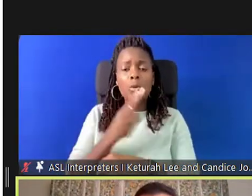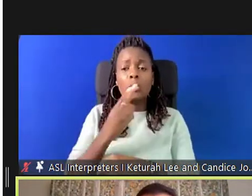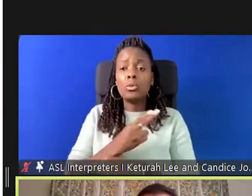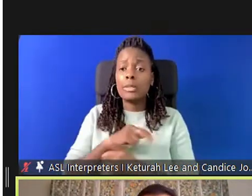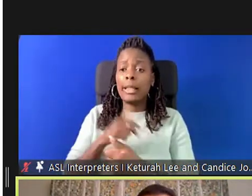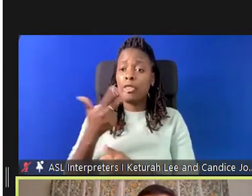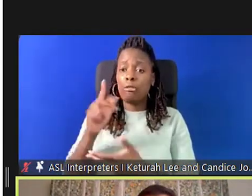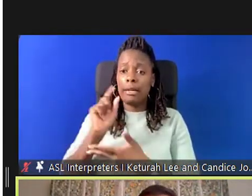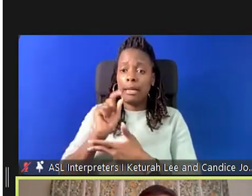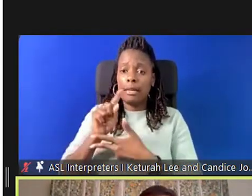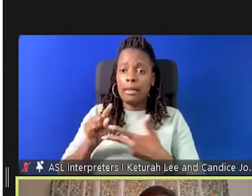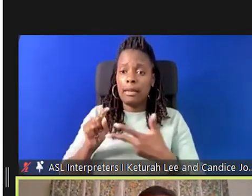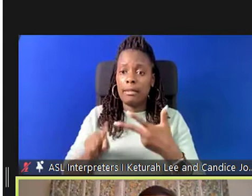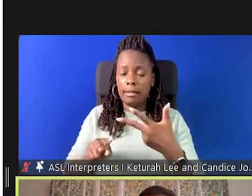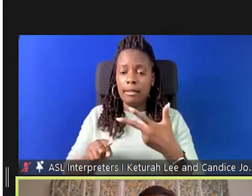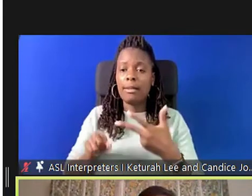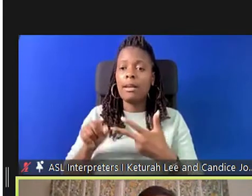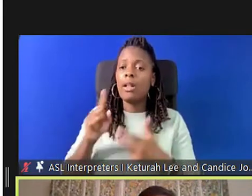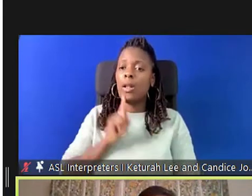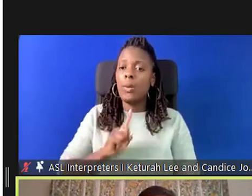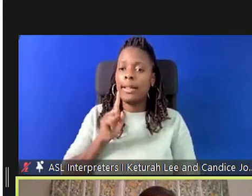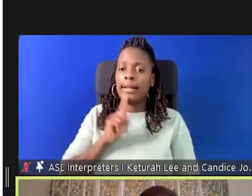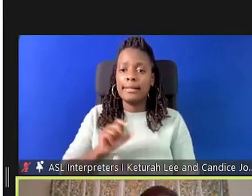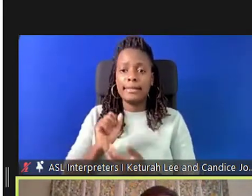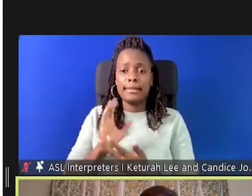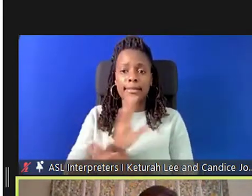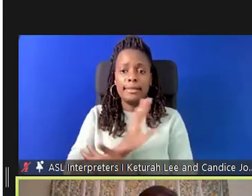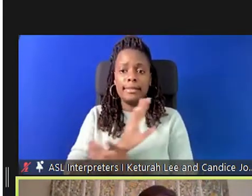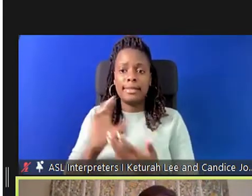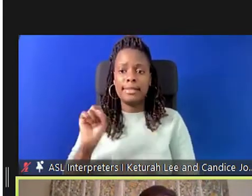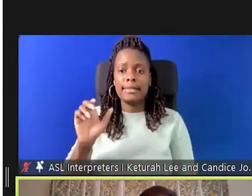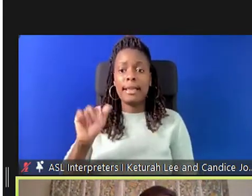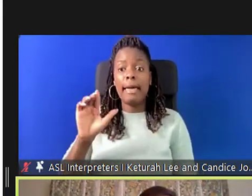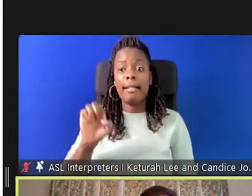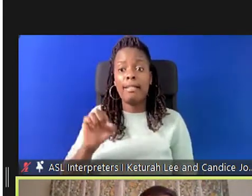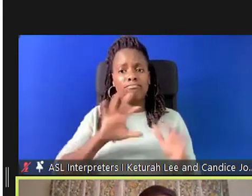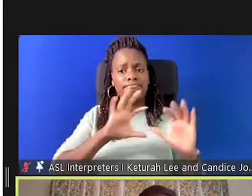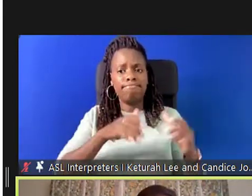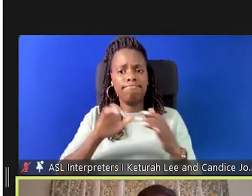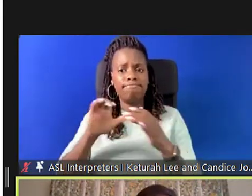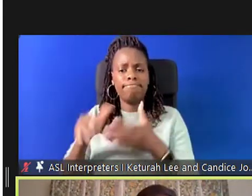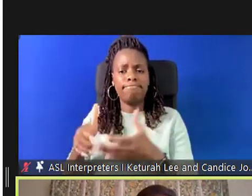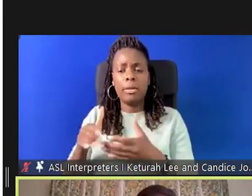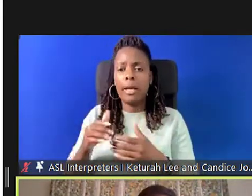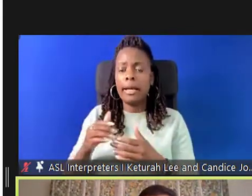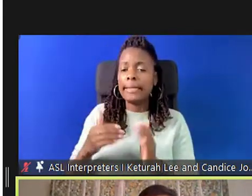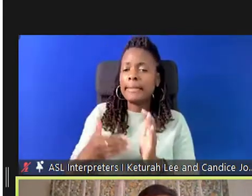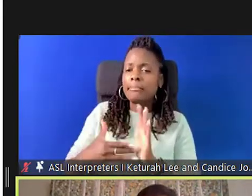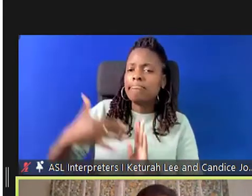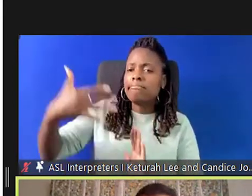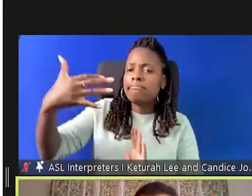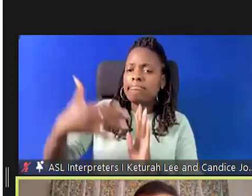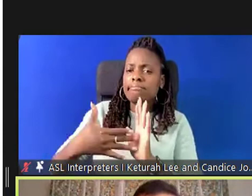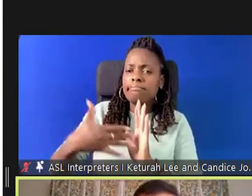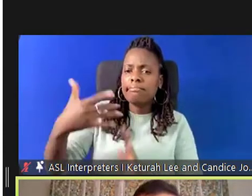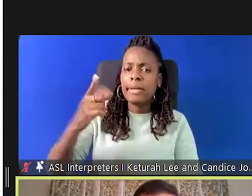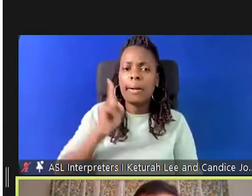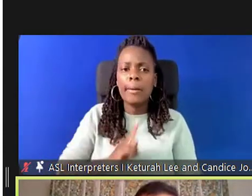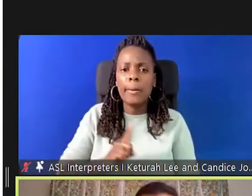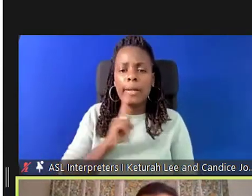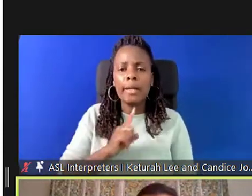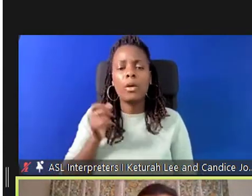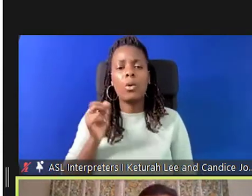scale. We classified individuals as occasionally lonely or frequently lonely based off of the 4-point